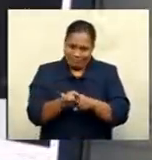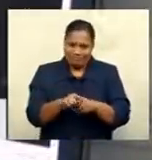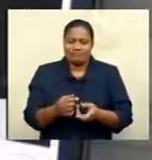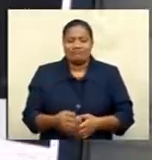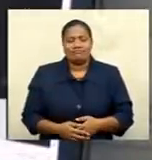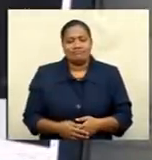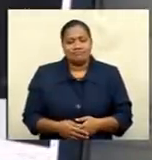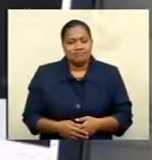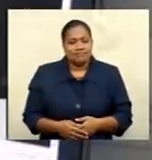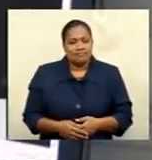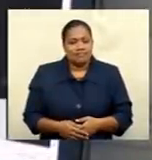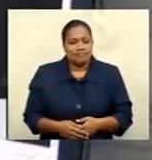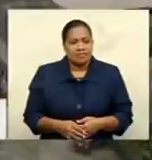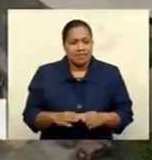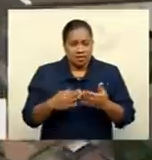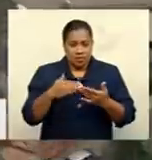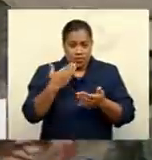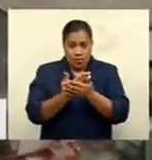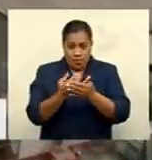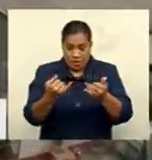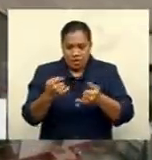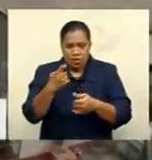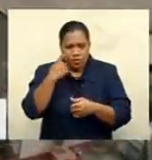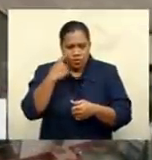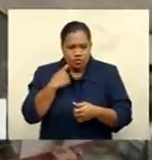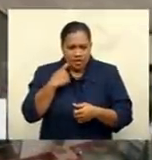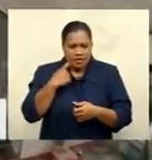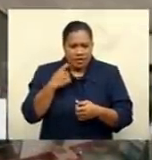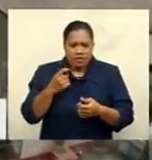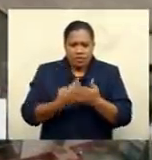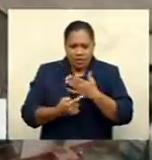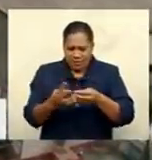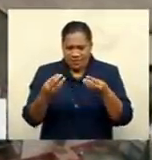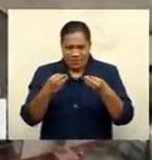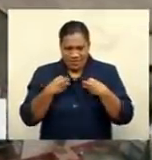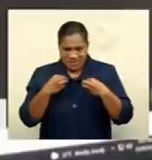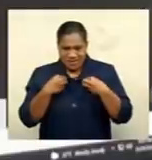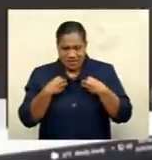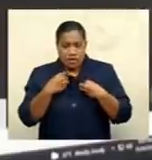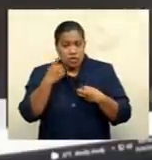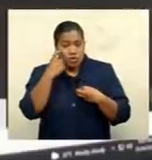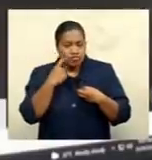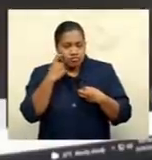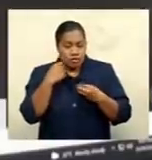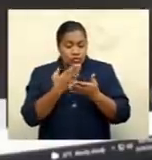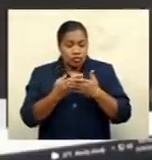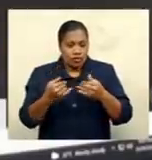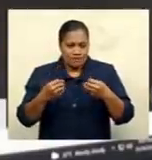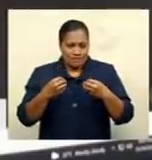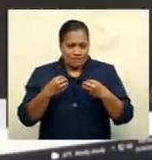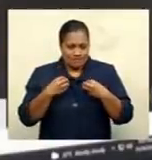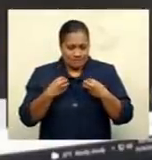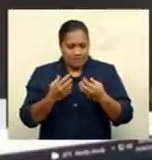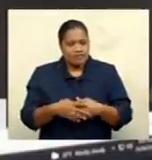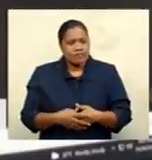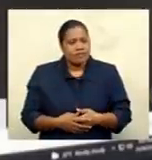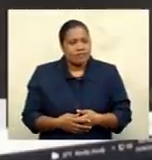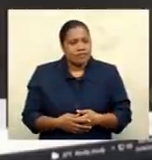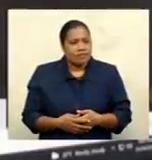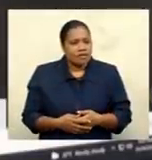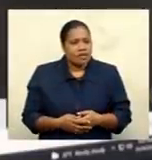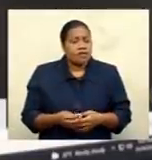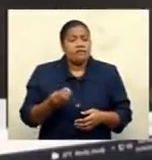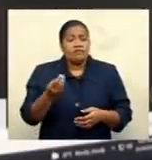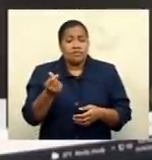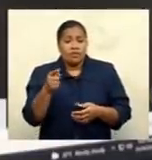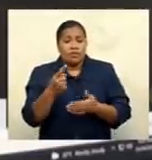online traders are trying to swindle consumers from this shift to online trading. For issues such as, extensive